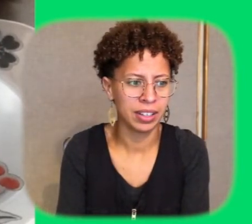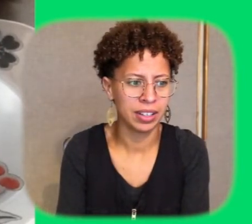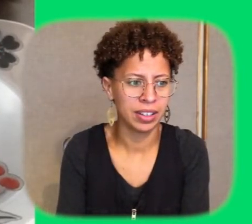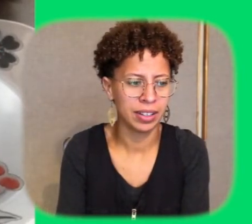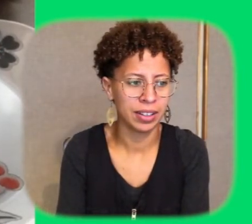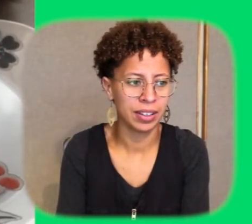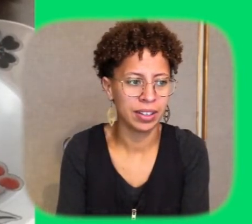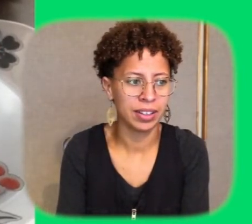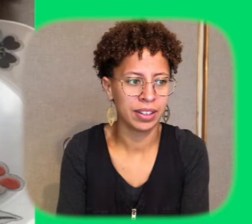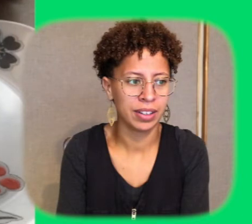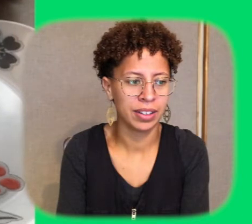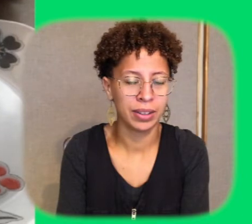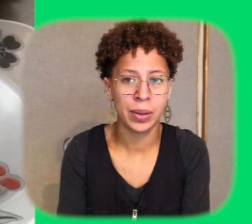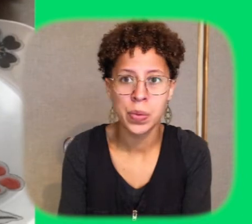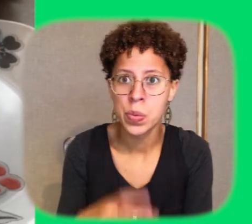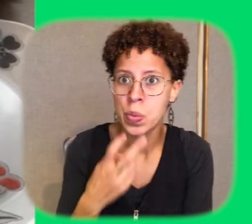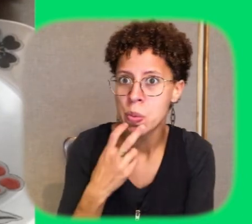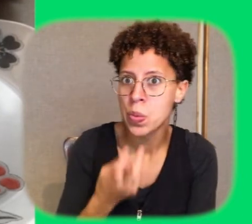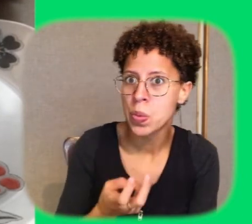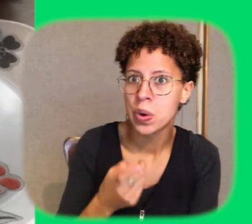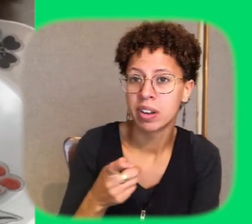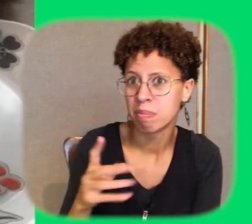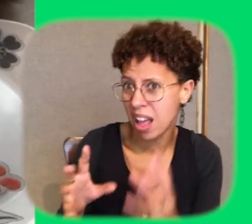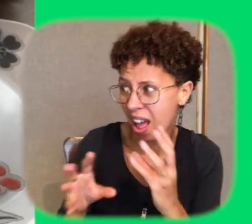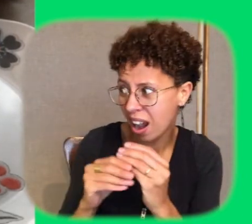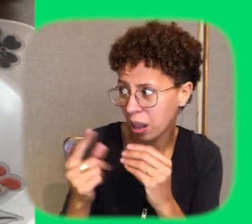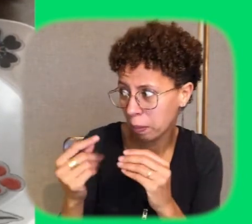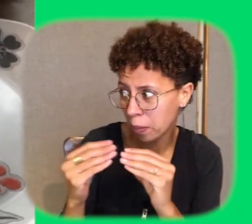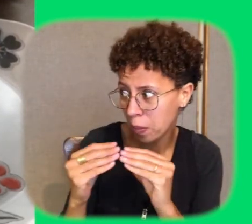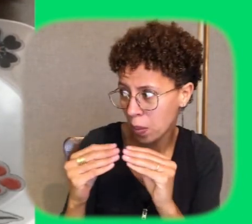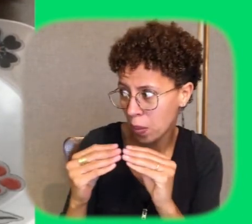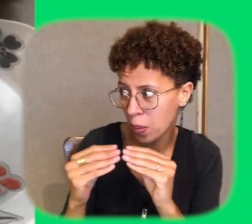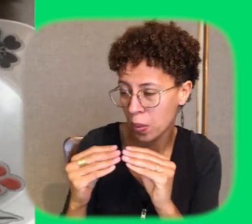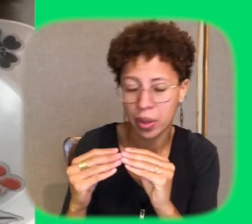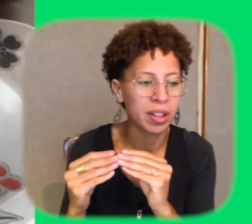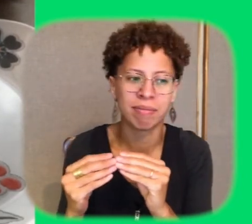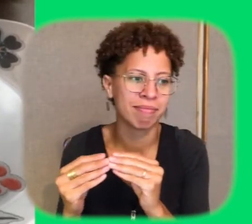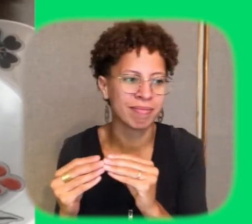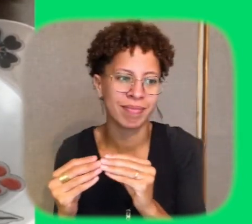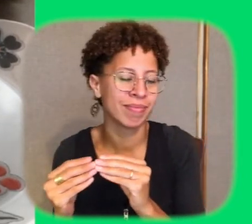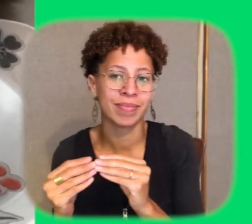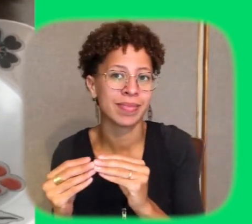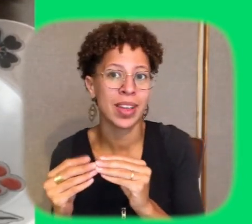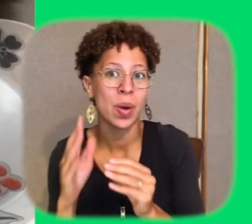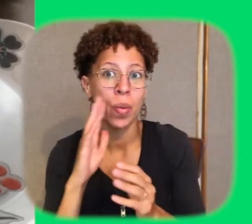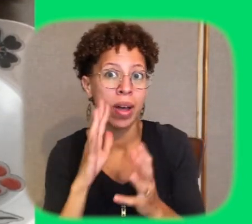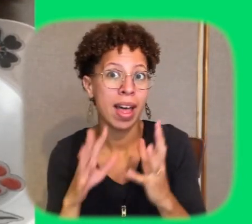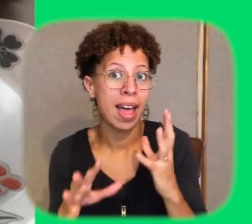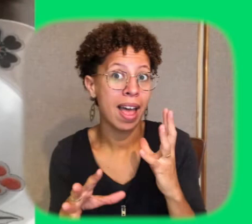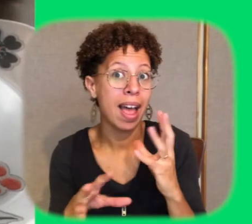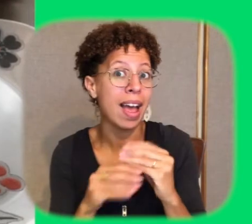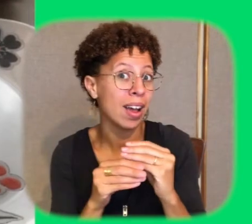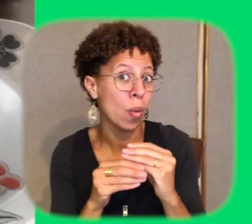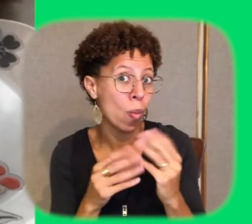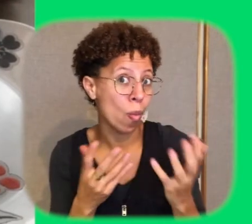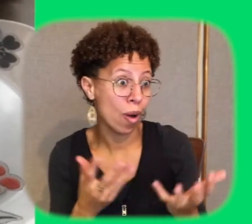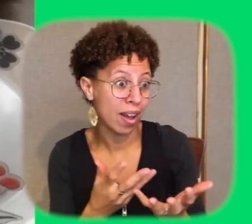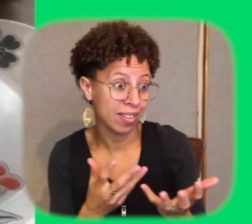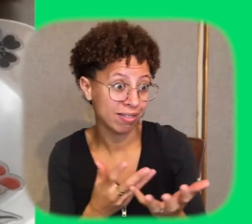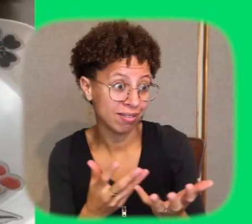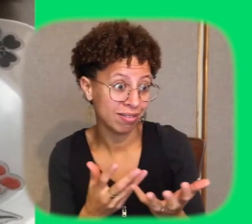Think we should add a bit more? No. You know what we're going to add? Like all the way up to the end? Do you know what we're going to add? What? We are going to